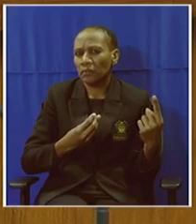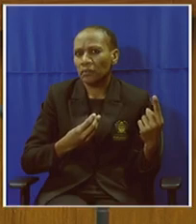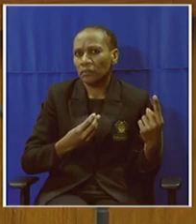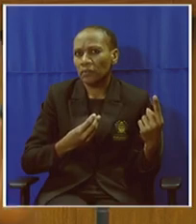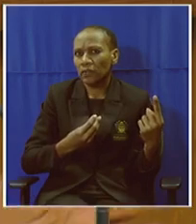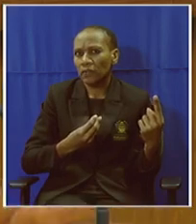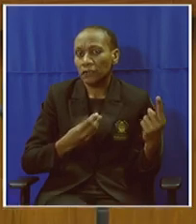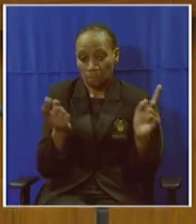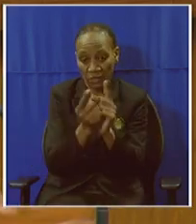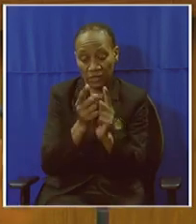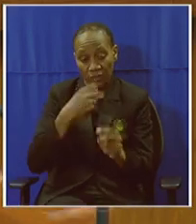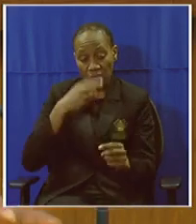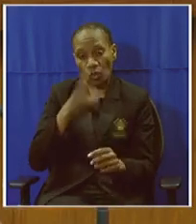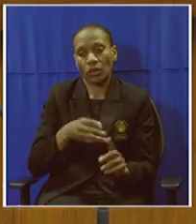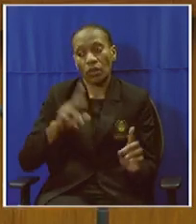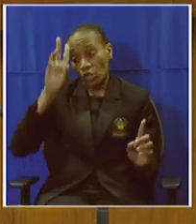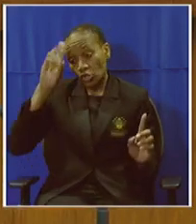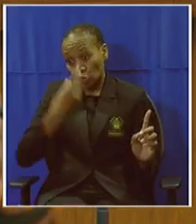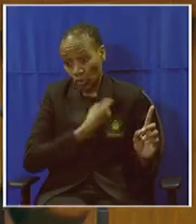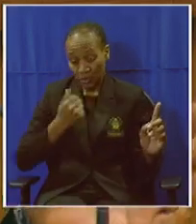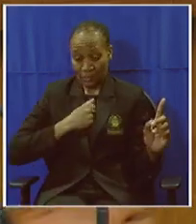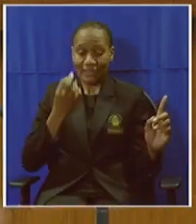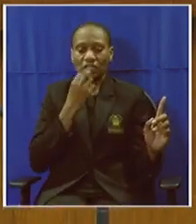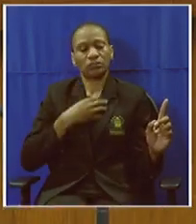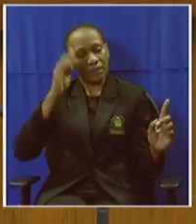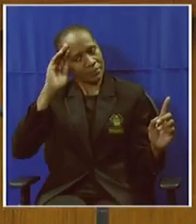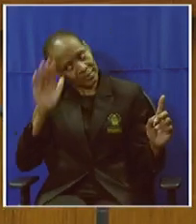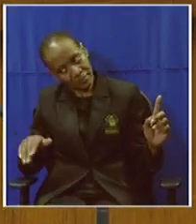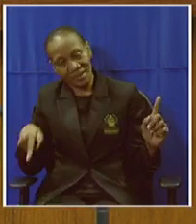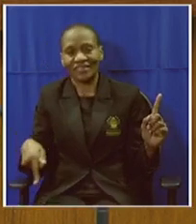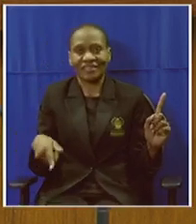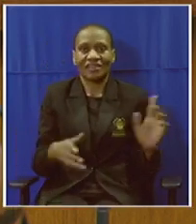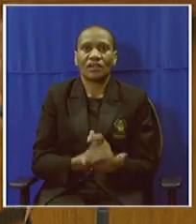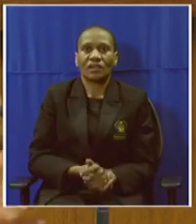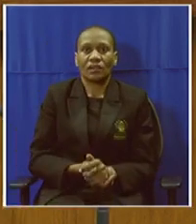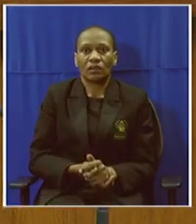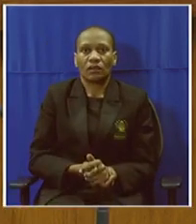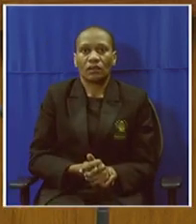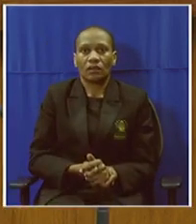I'll go." And my daughter said, "No, I'll sleep over." And